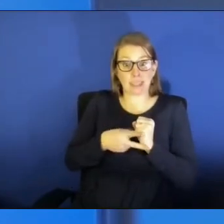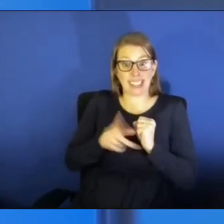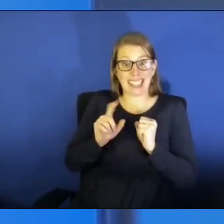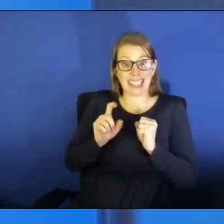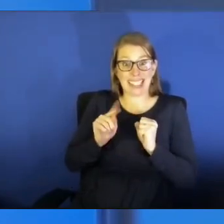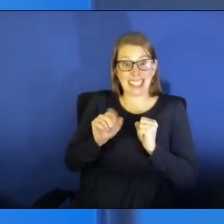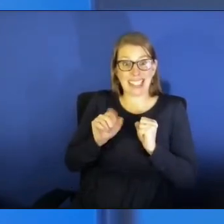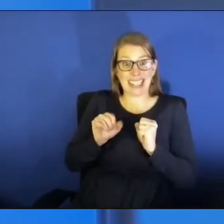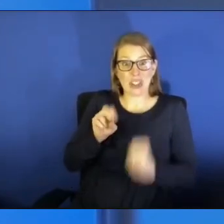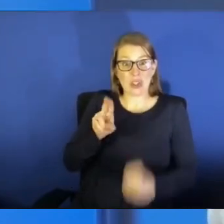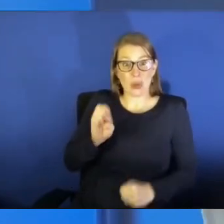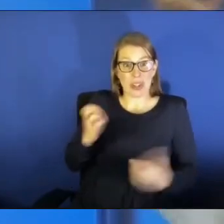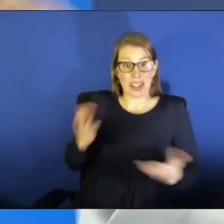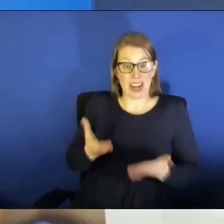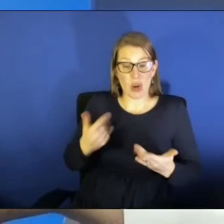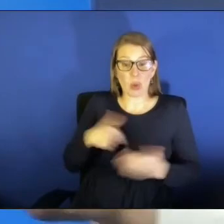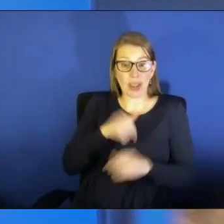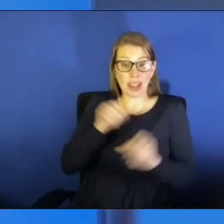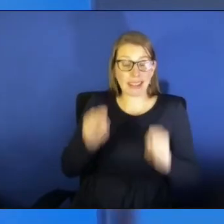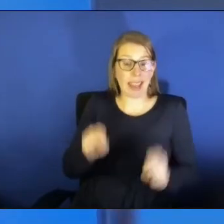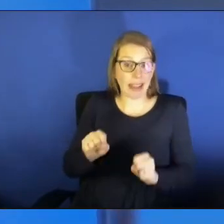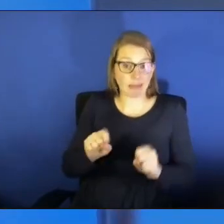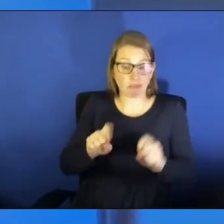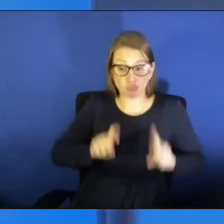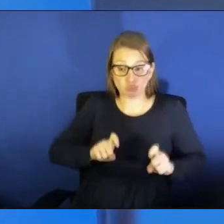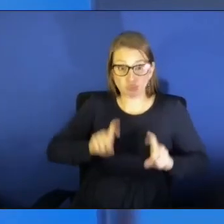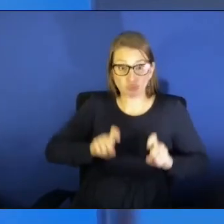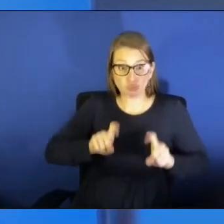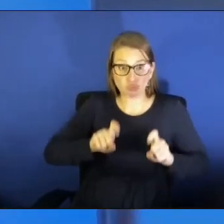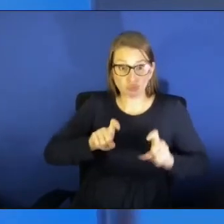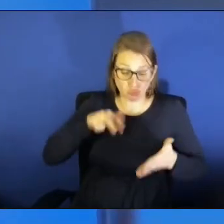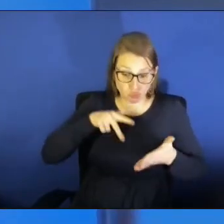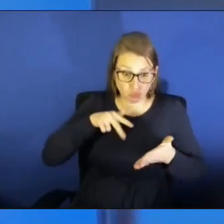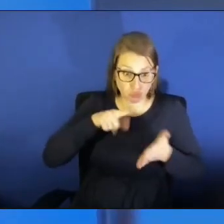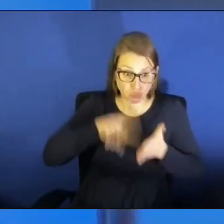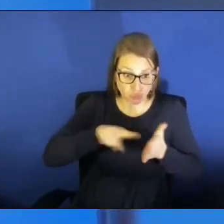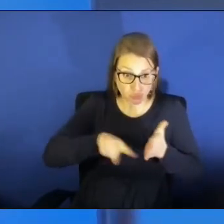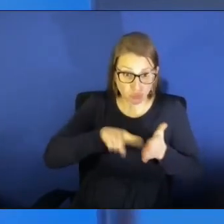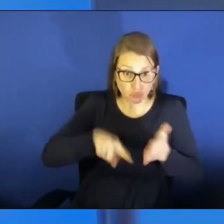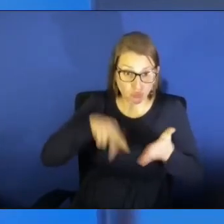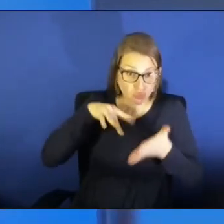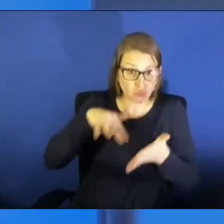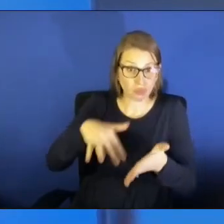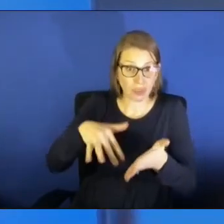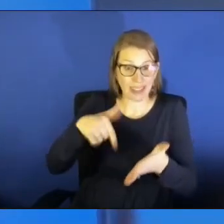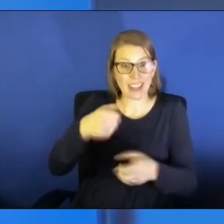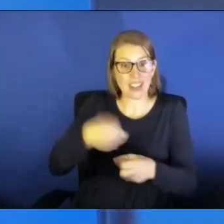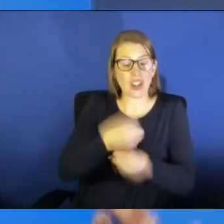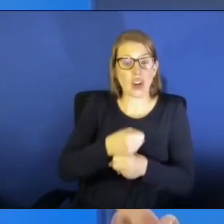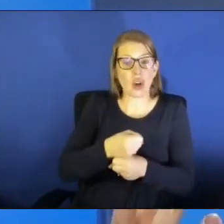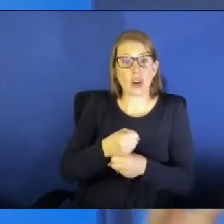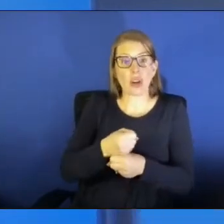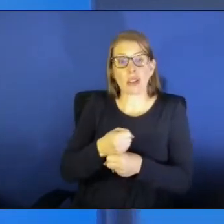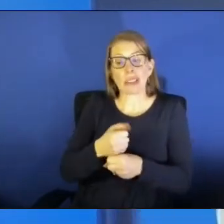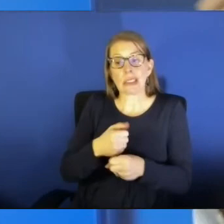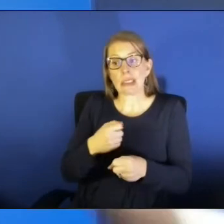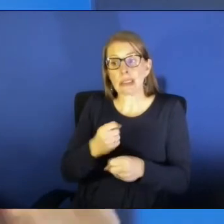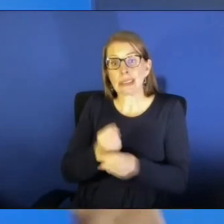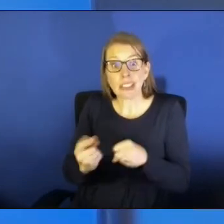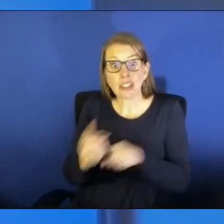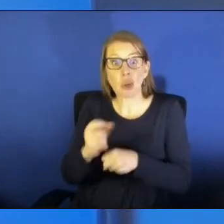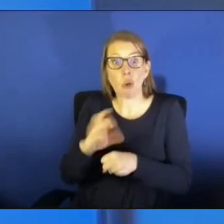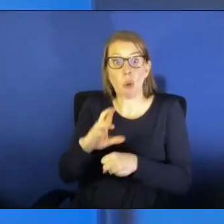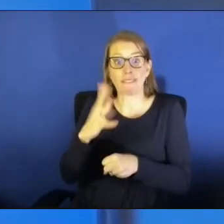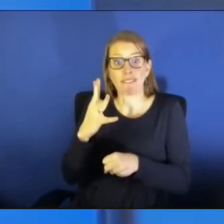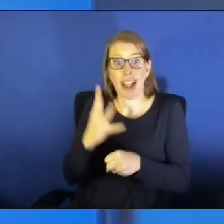to perform, the similar research questions this year, next year, and 5 years. When the question comes up,